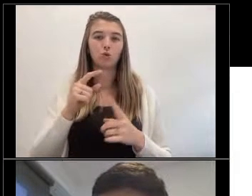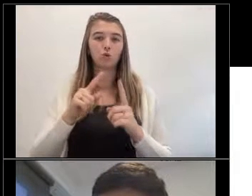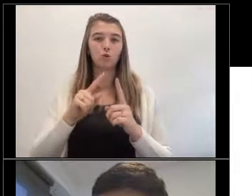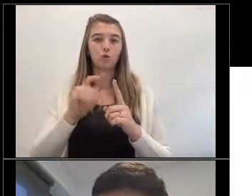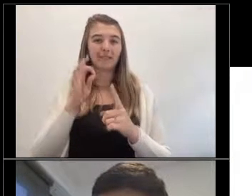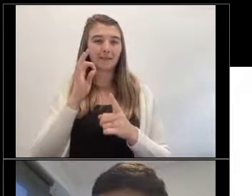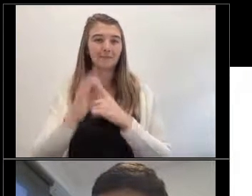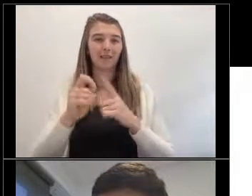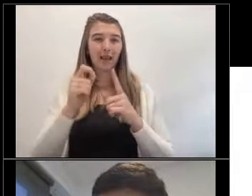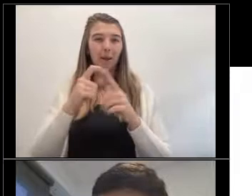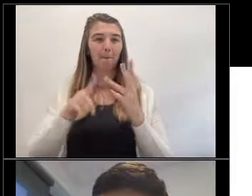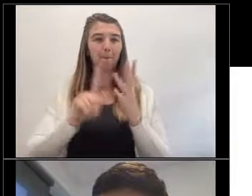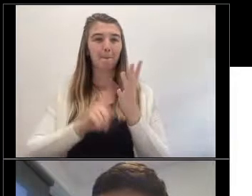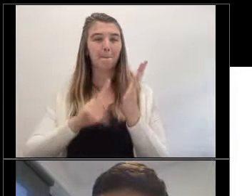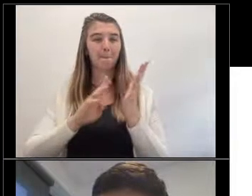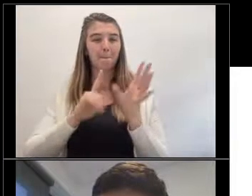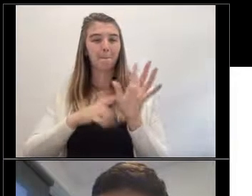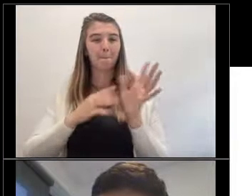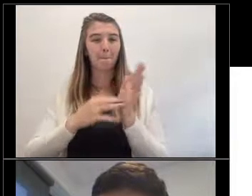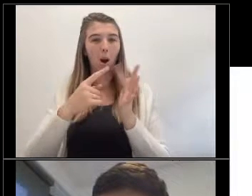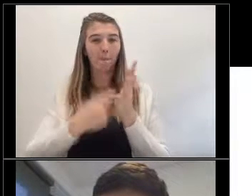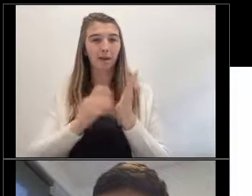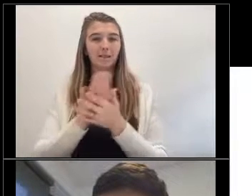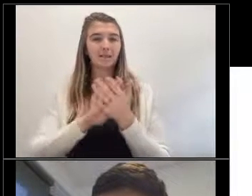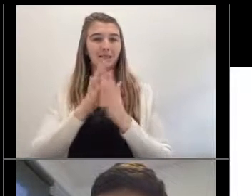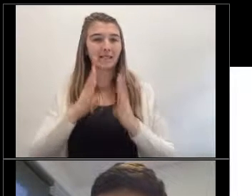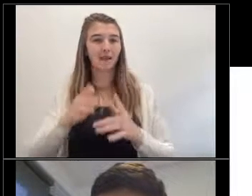have to really carefully separate it.